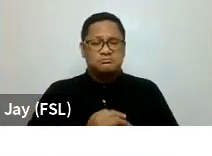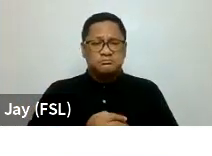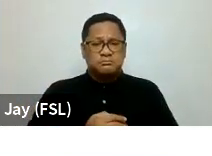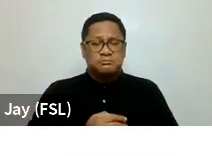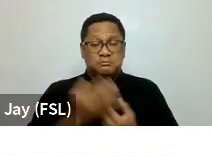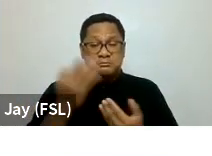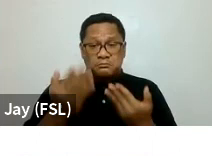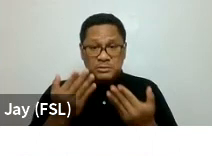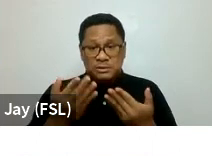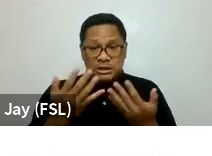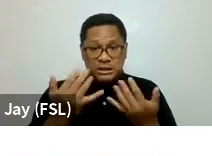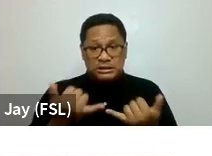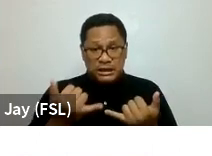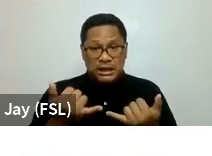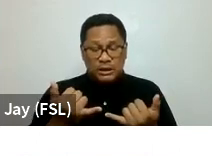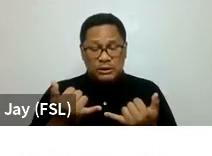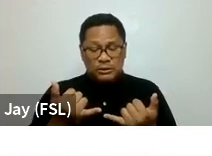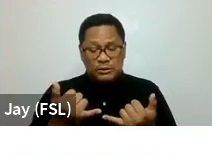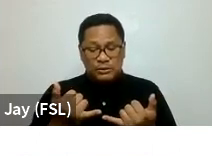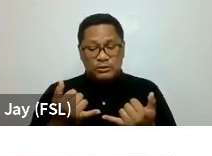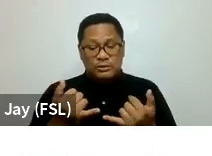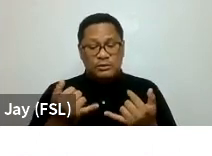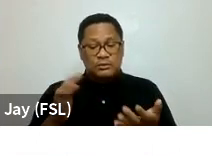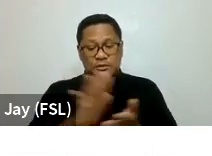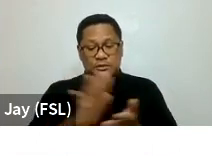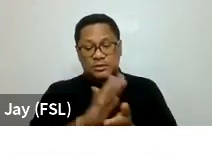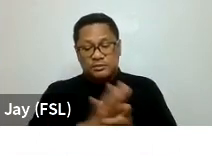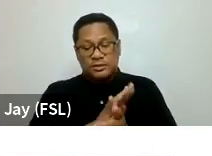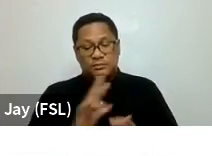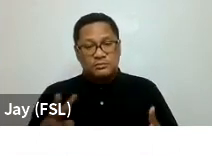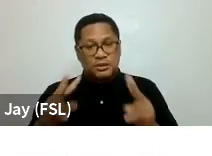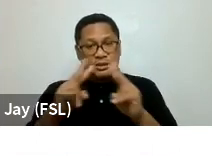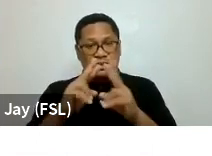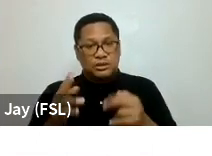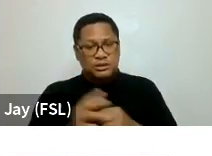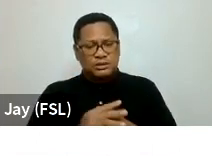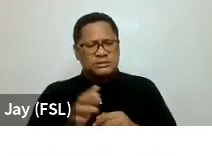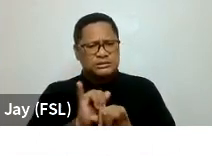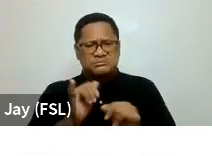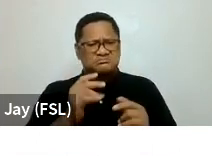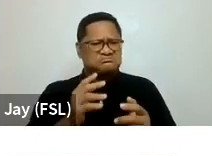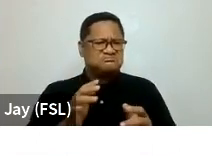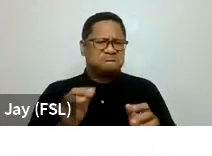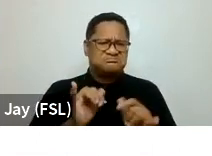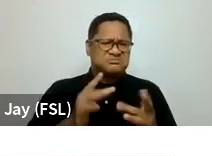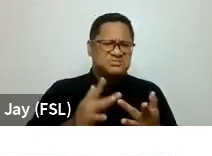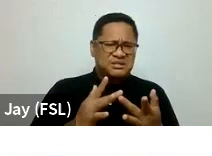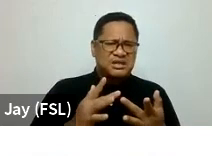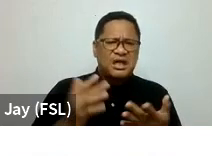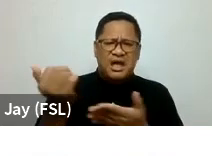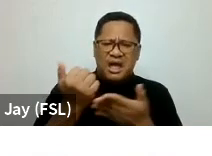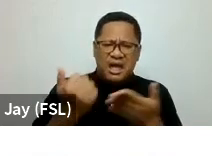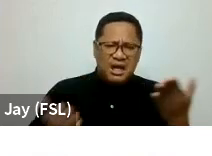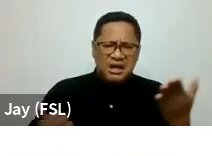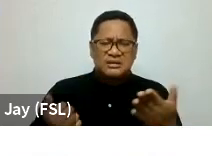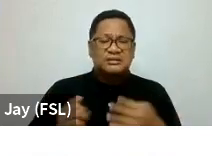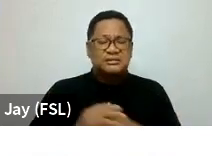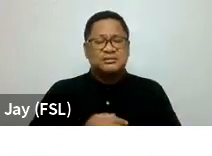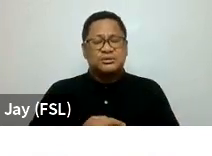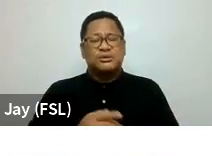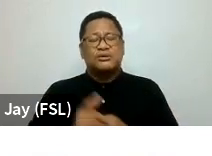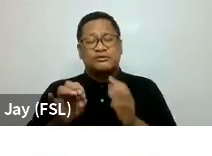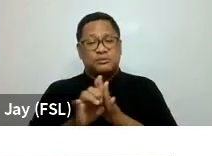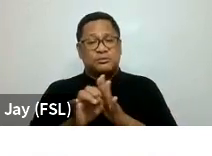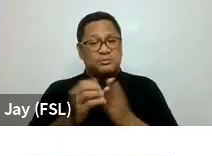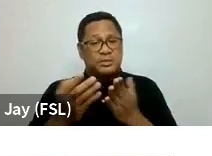Maybe at this time, paper volcanoes, ano lang to, parang art, okay? Maybe it was an art, maybe, or maybe he bought